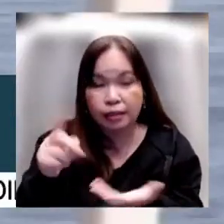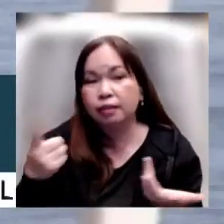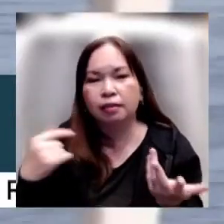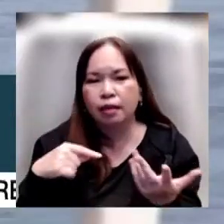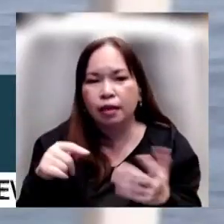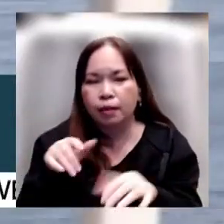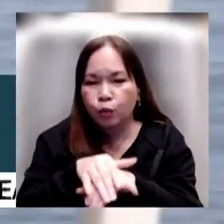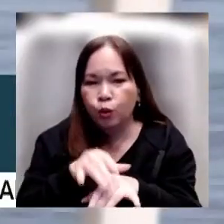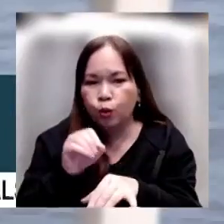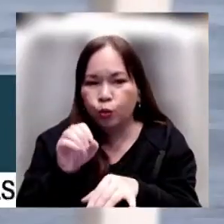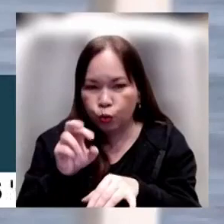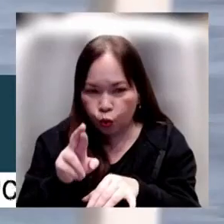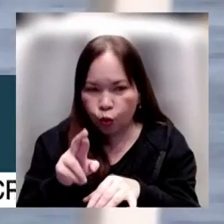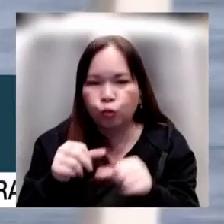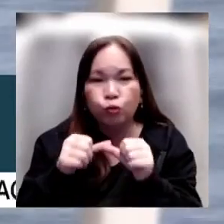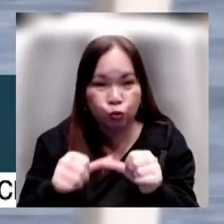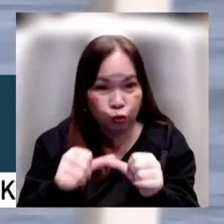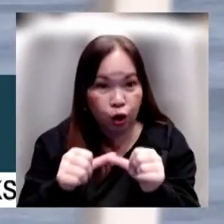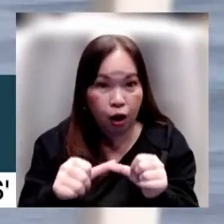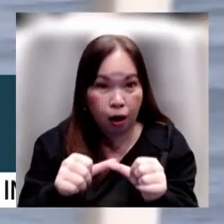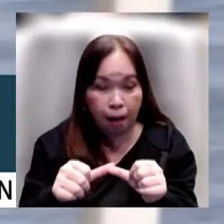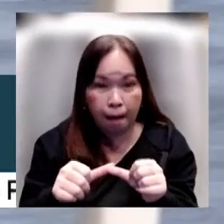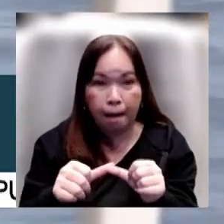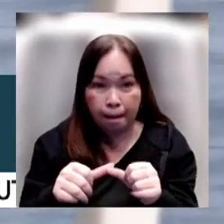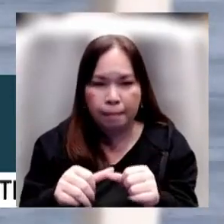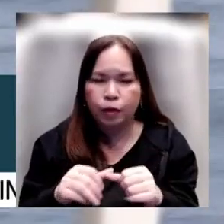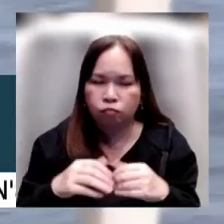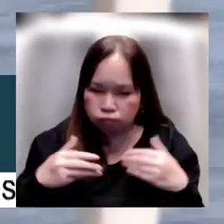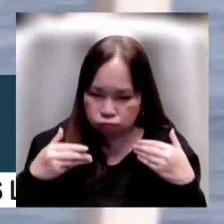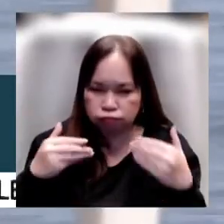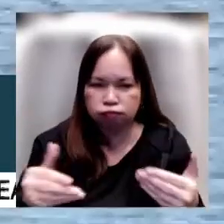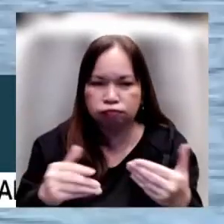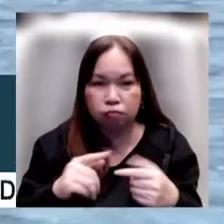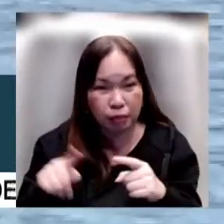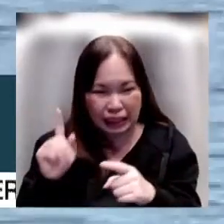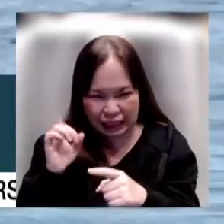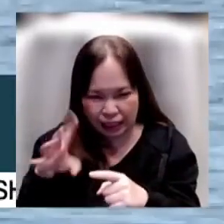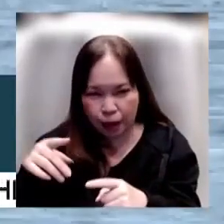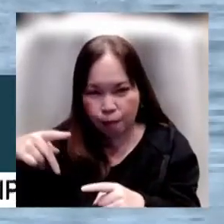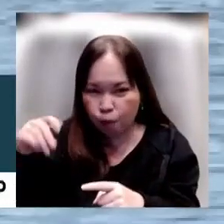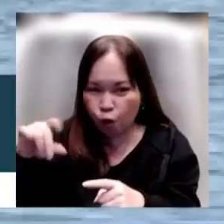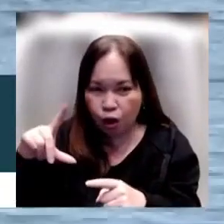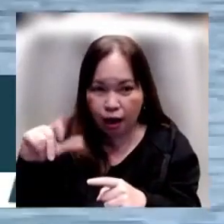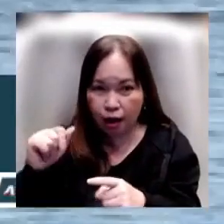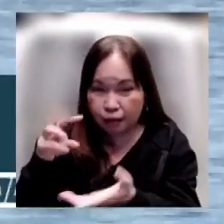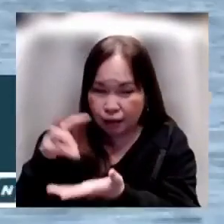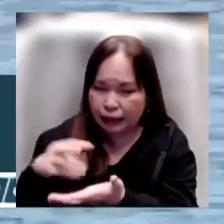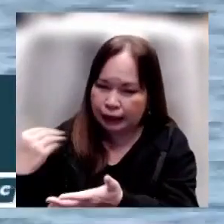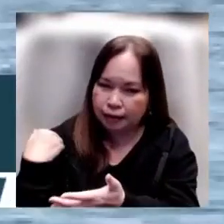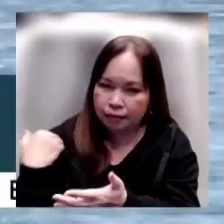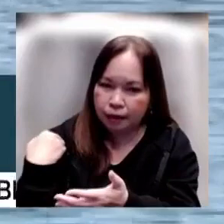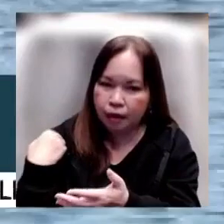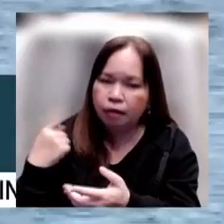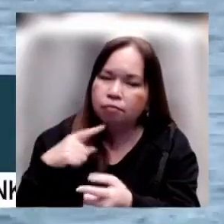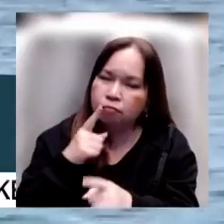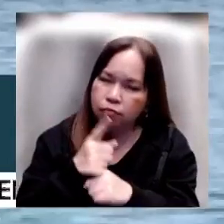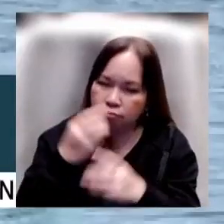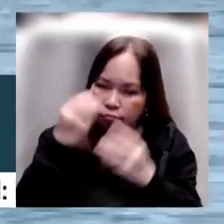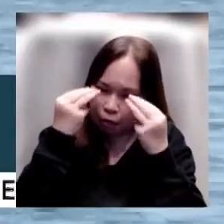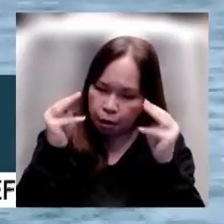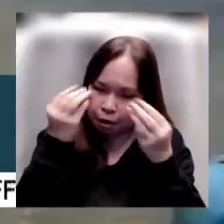Pola, can now resume in full swing. Governor Dulor said that the oil spill has affected the livelihood of